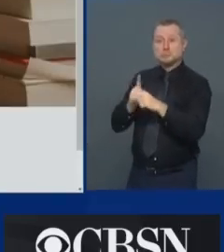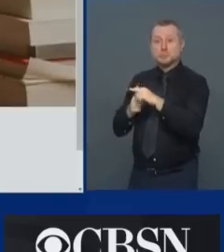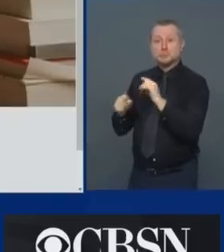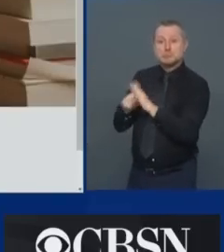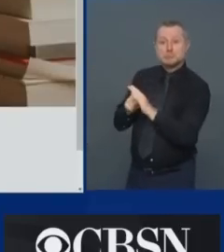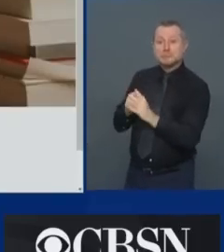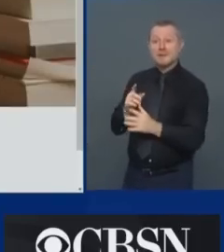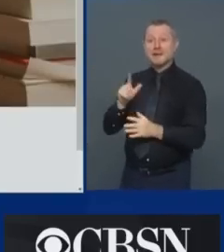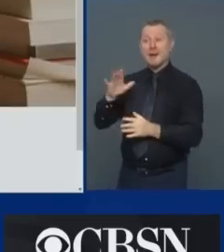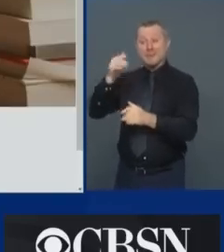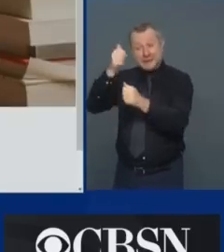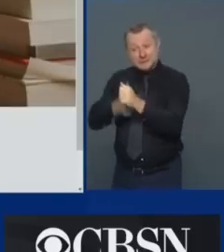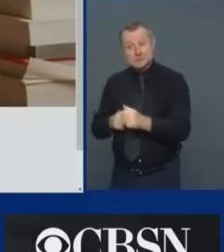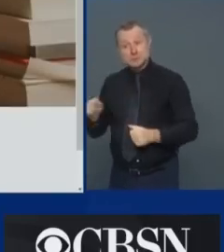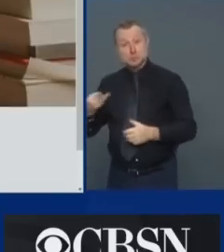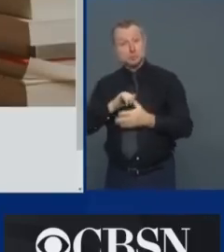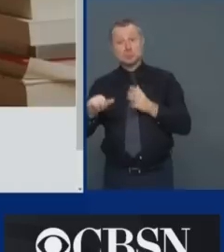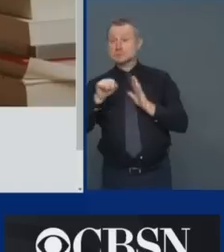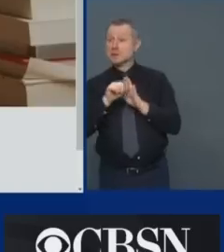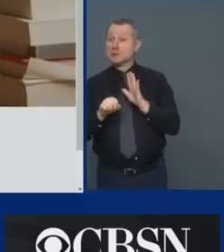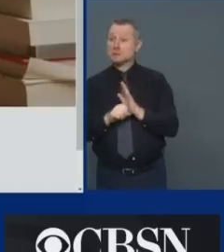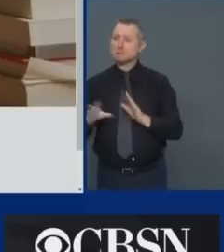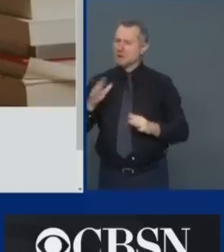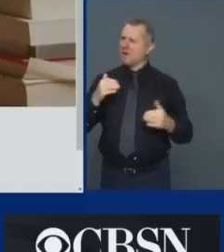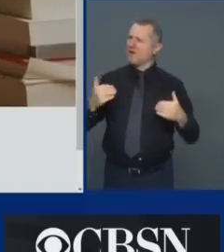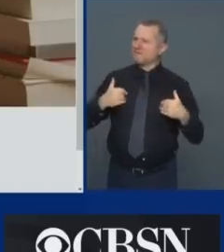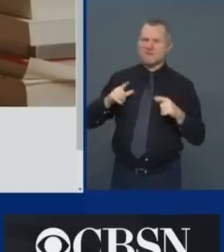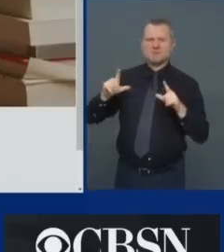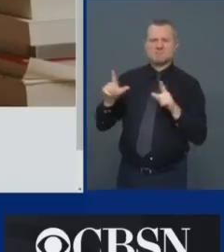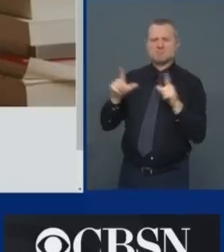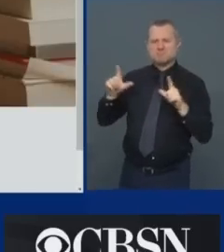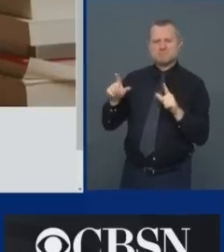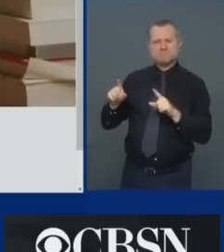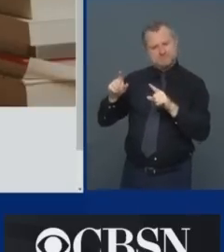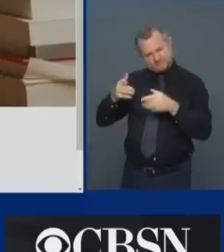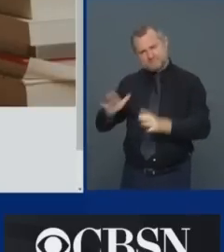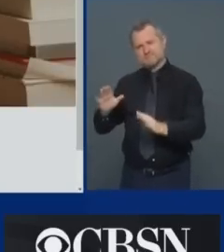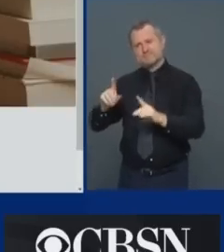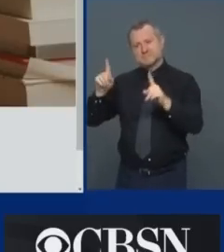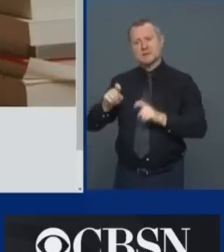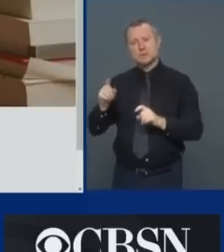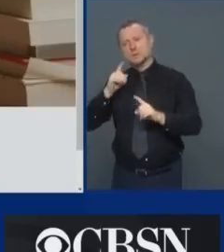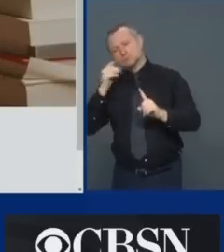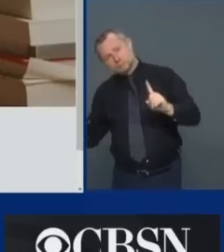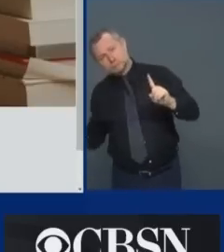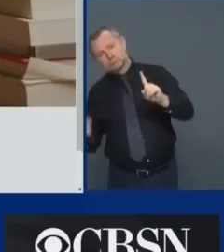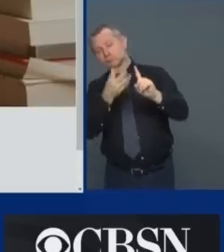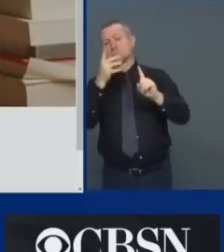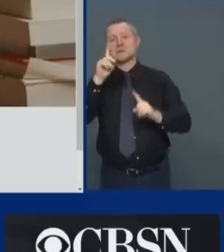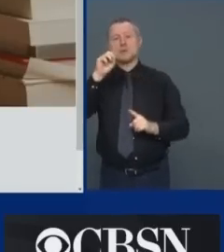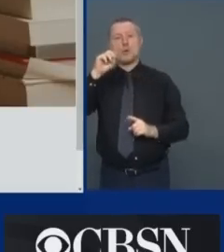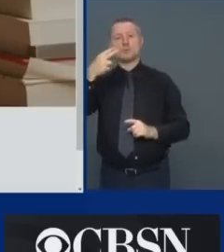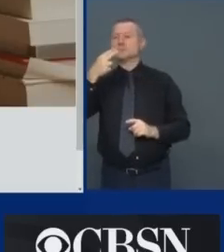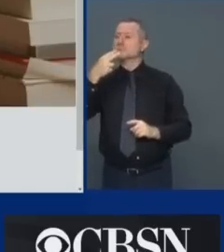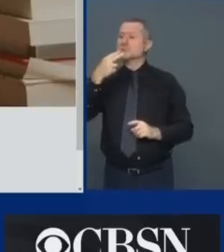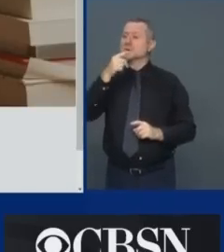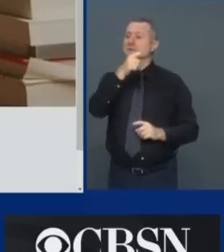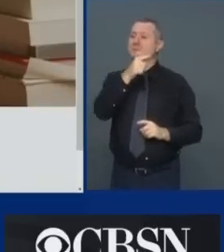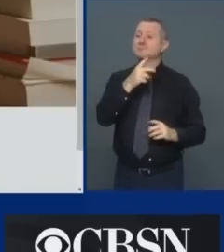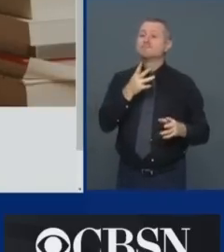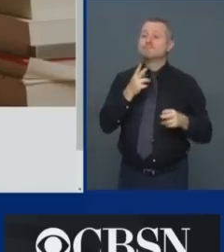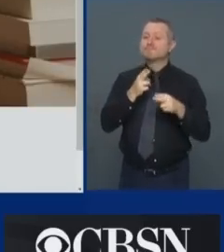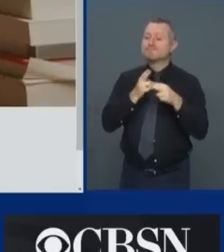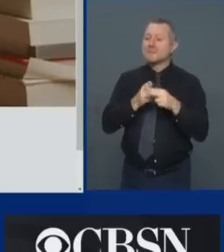New York State to test for COVID reports to the Department of Health all the results every day, including the names, the ages, and